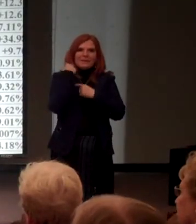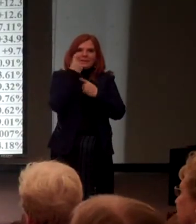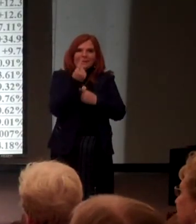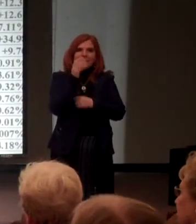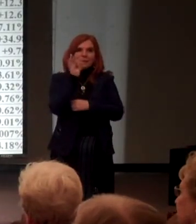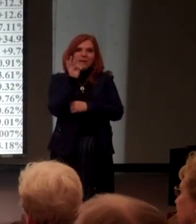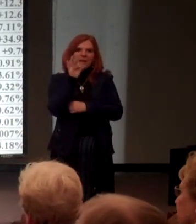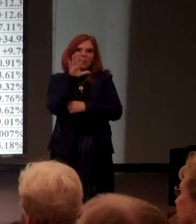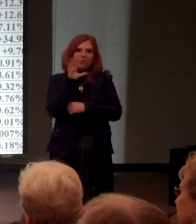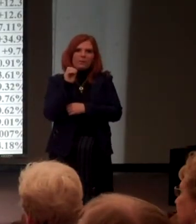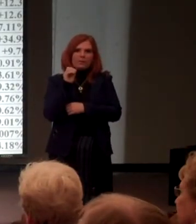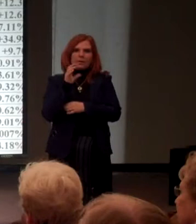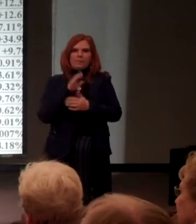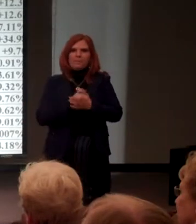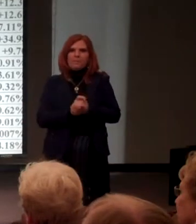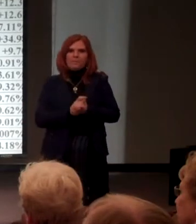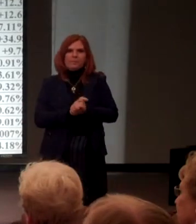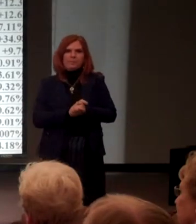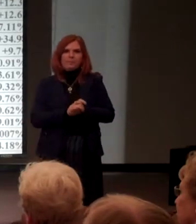Now,